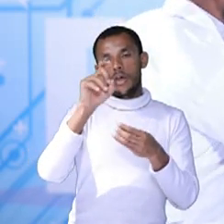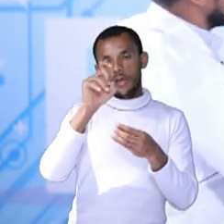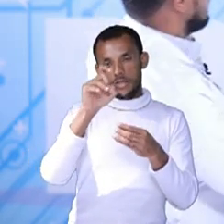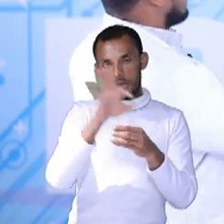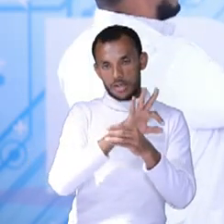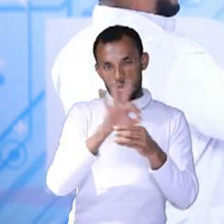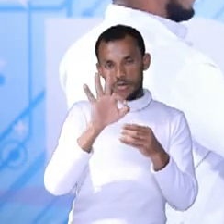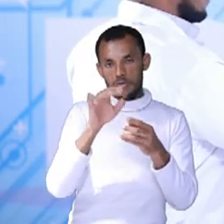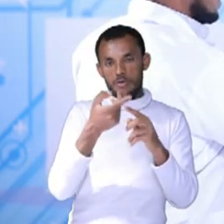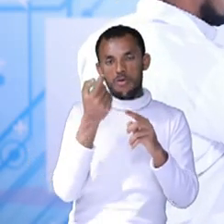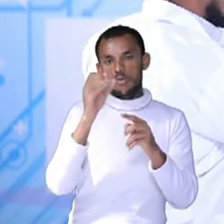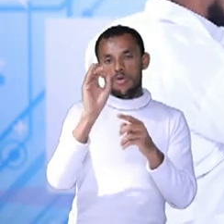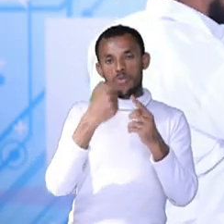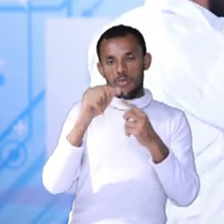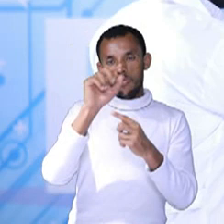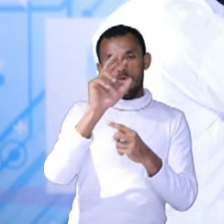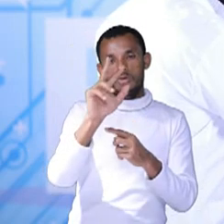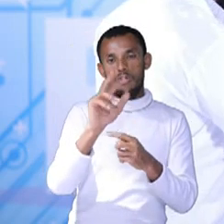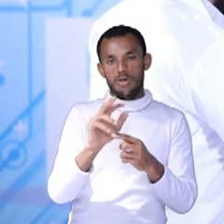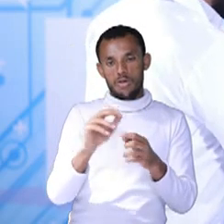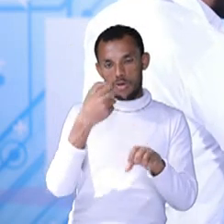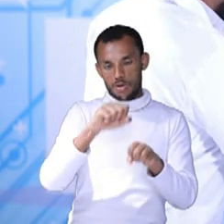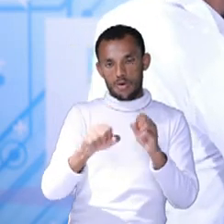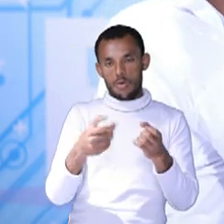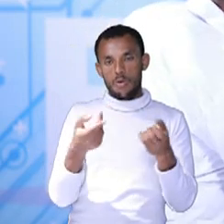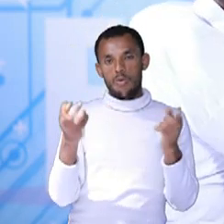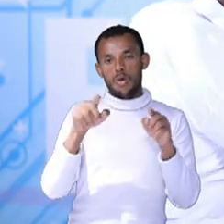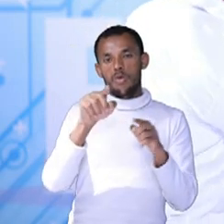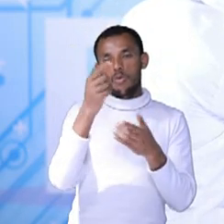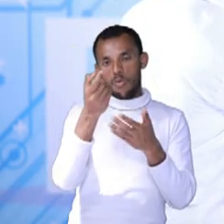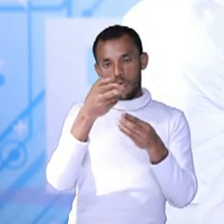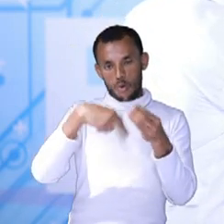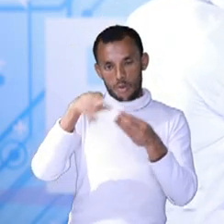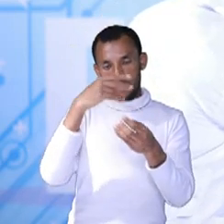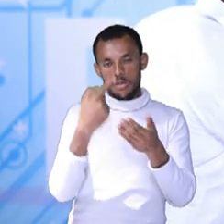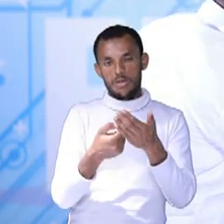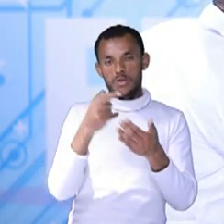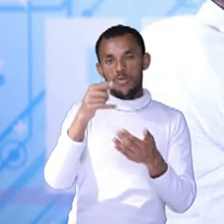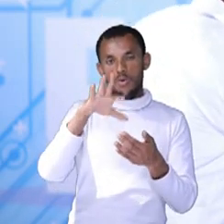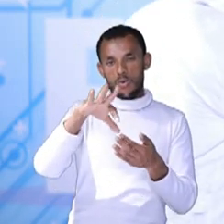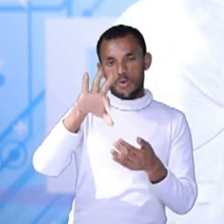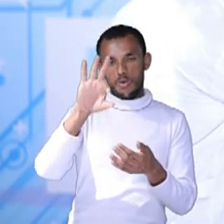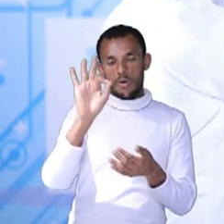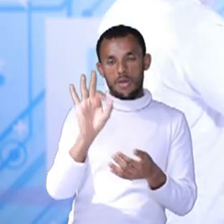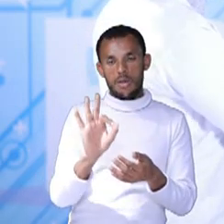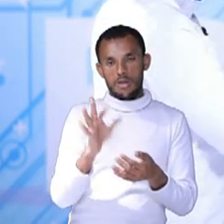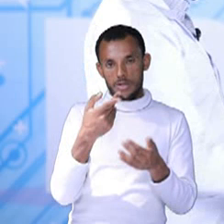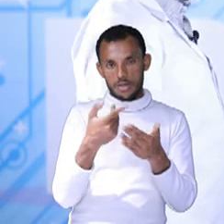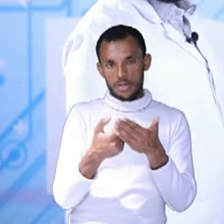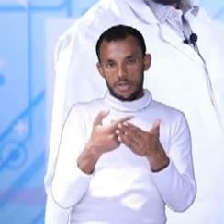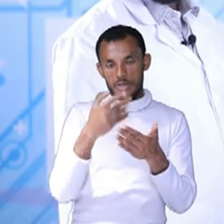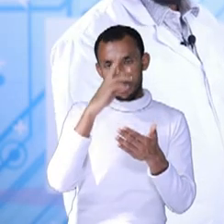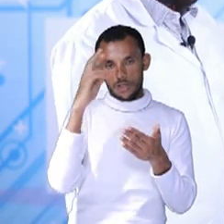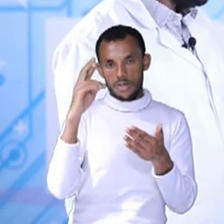to 3. So when you rotate this, you will have this is